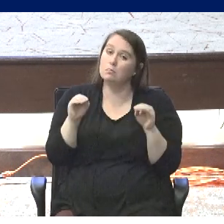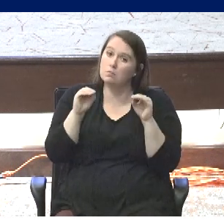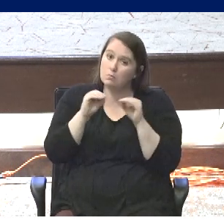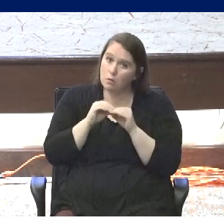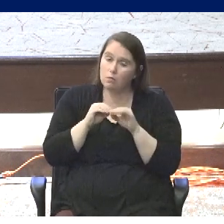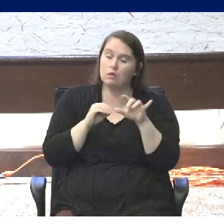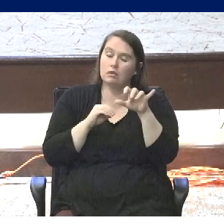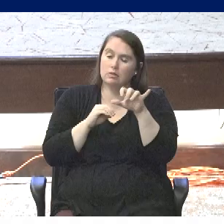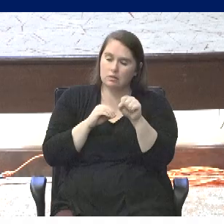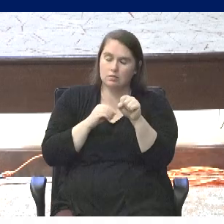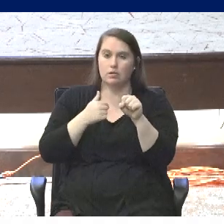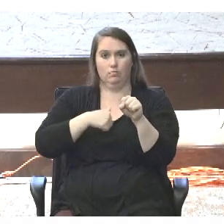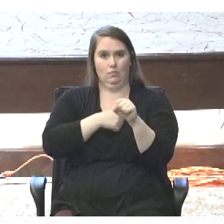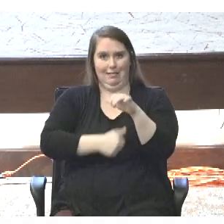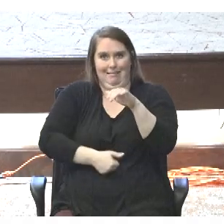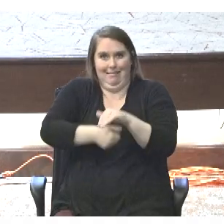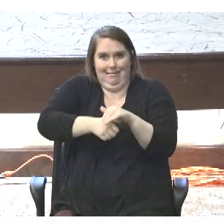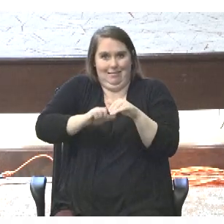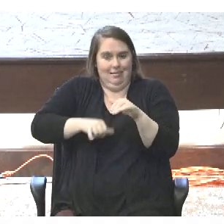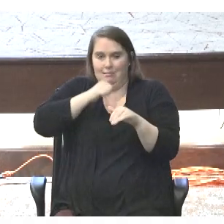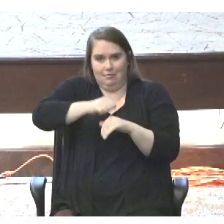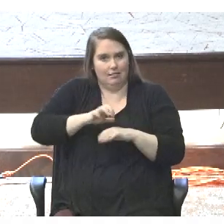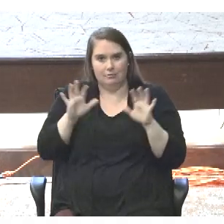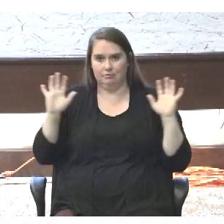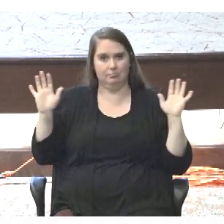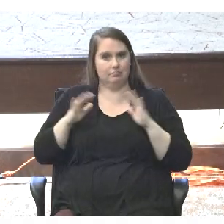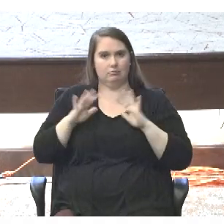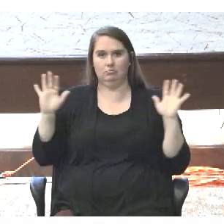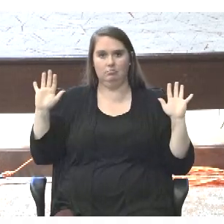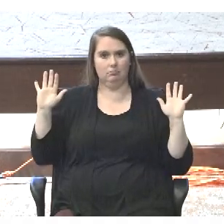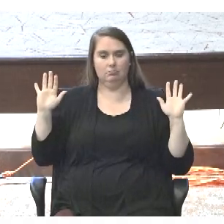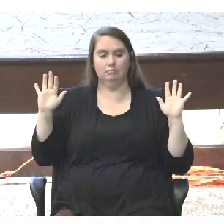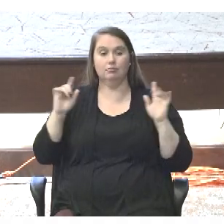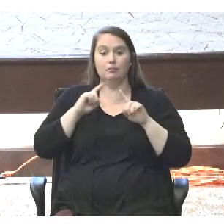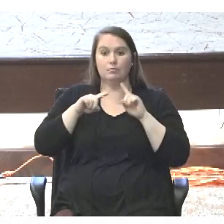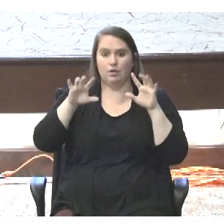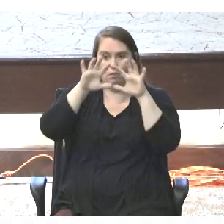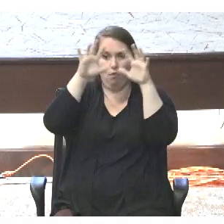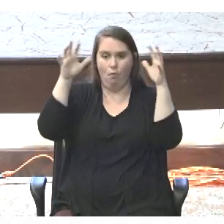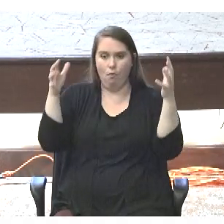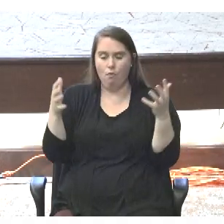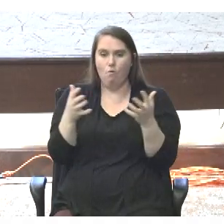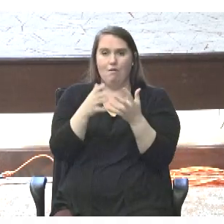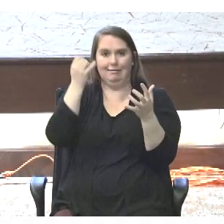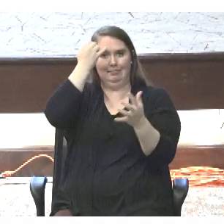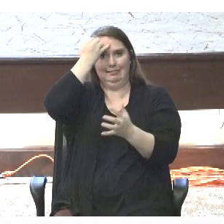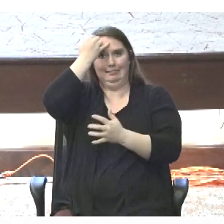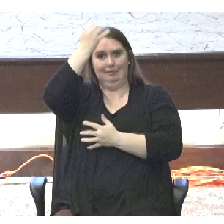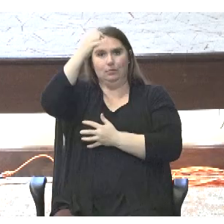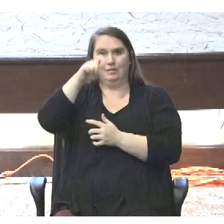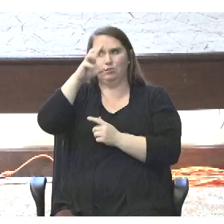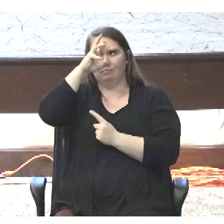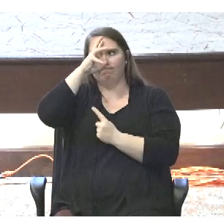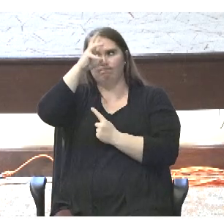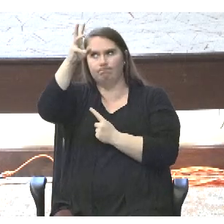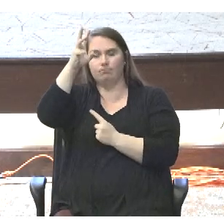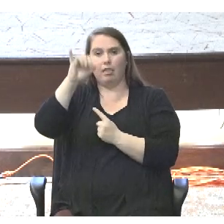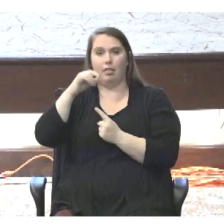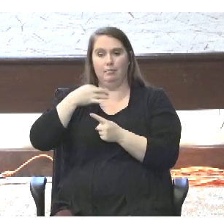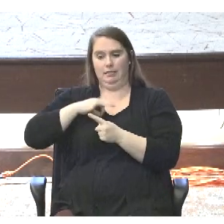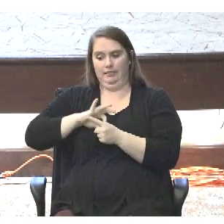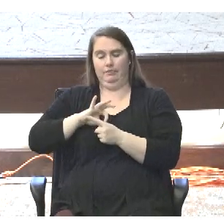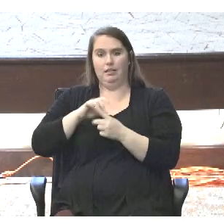not trying to hide that, but the whole deal is we need to come up with something that's equitable